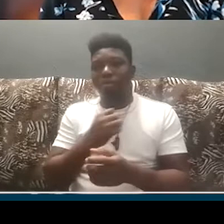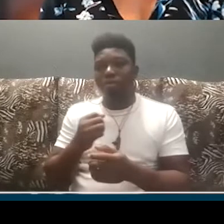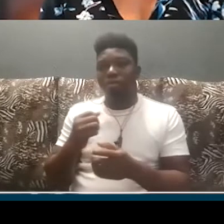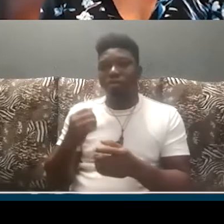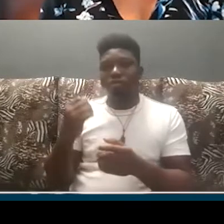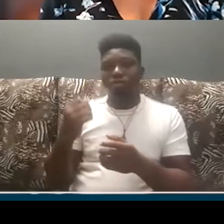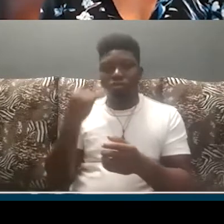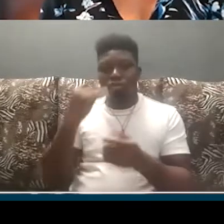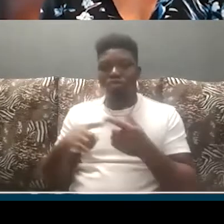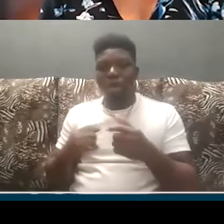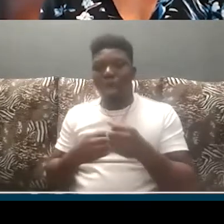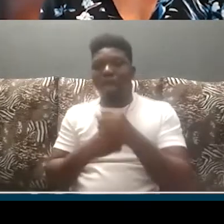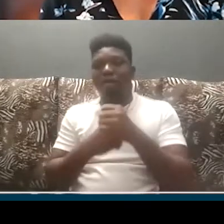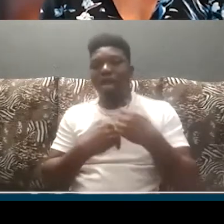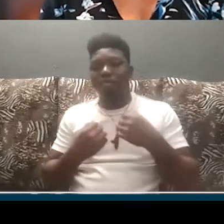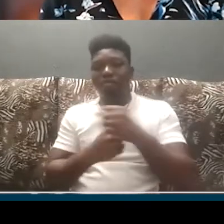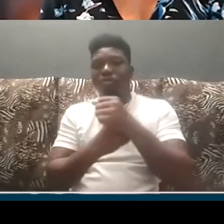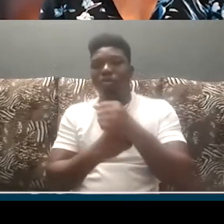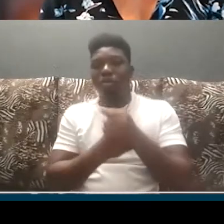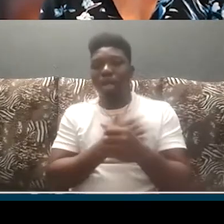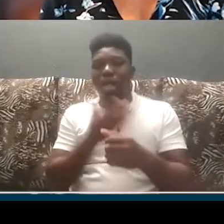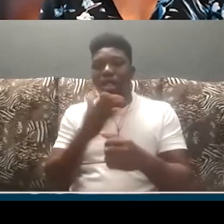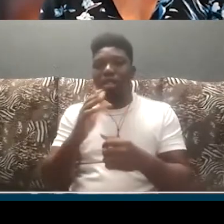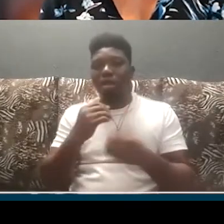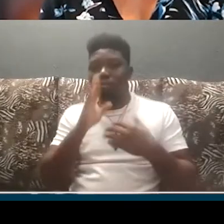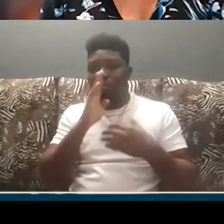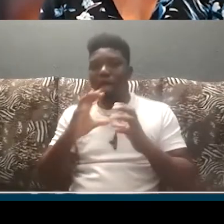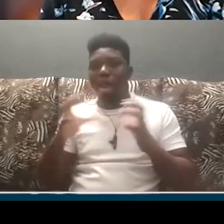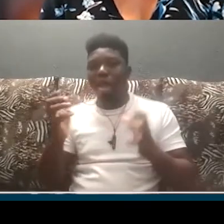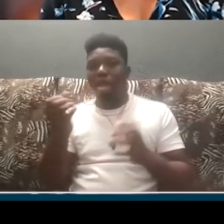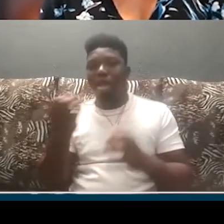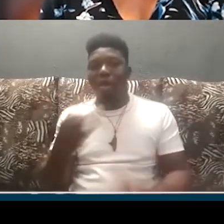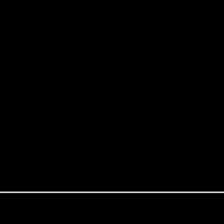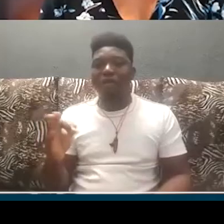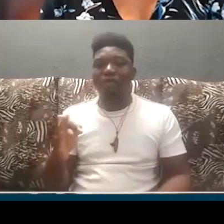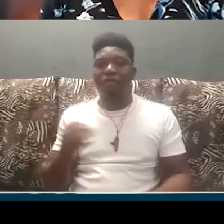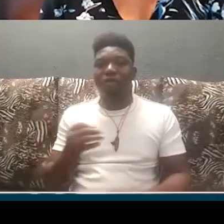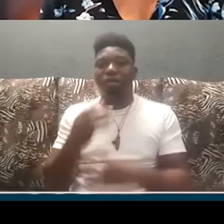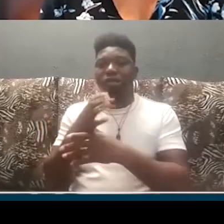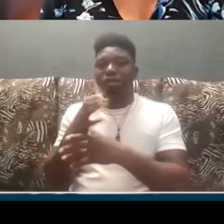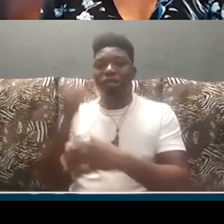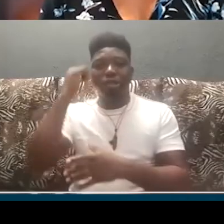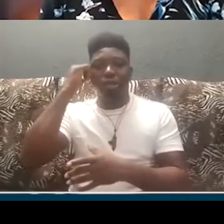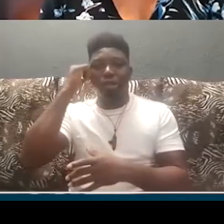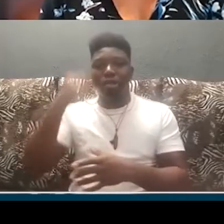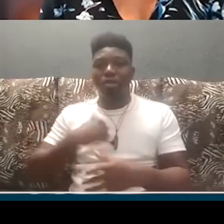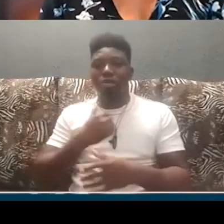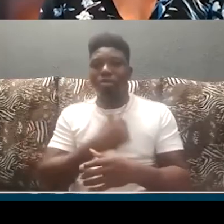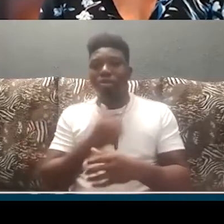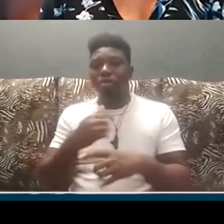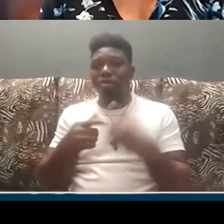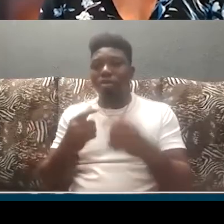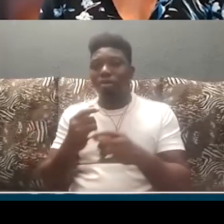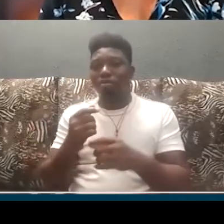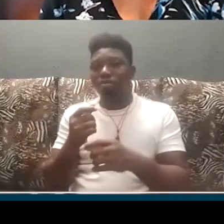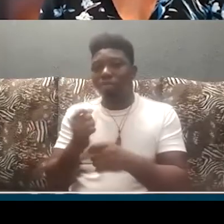been a lot of sharing. And so we're just going to take a pause so that Stephen can